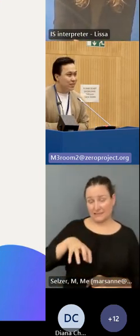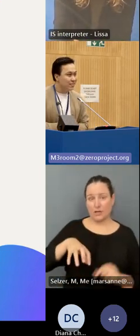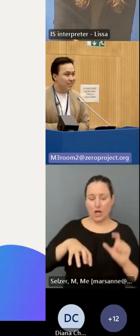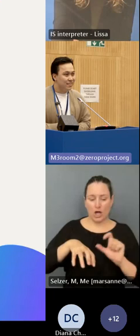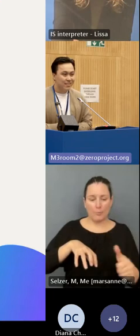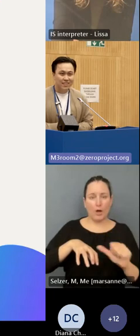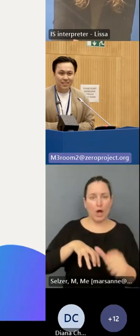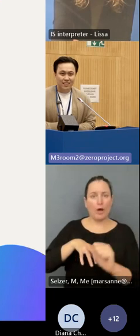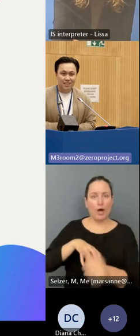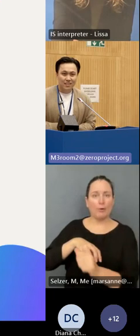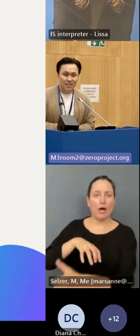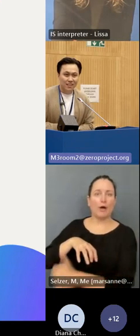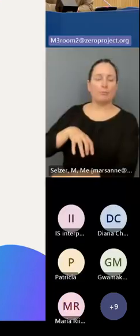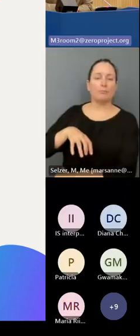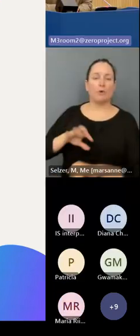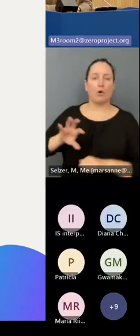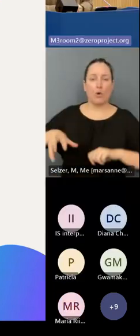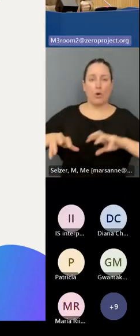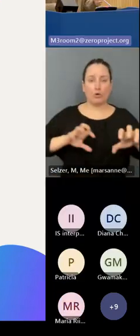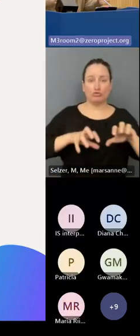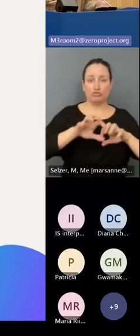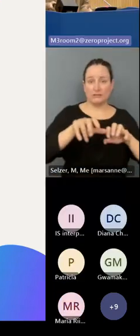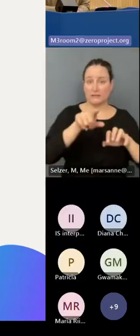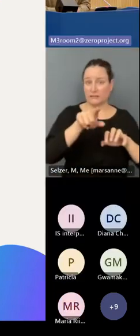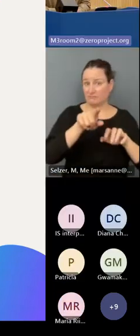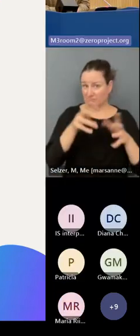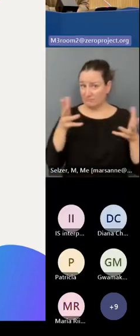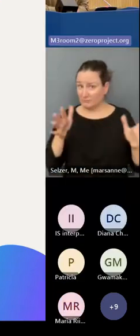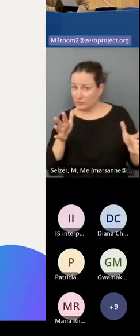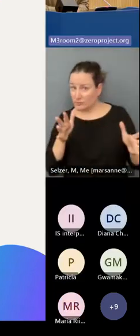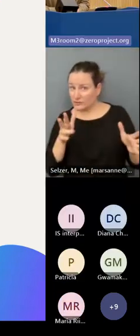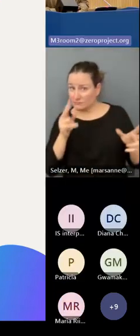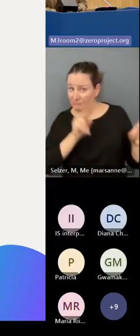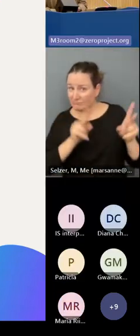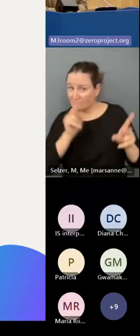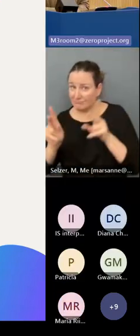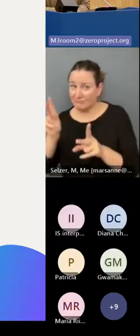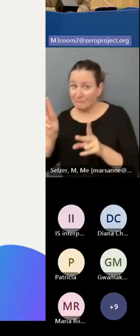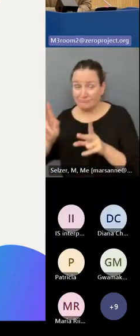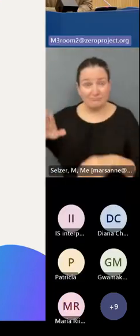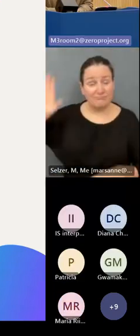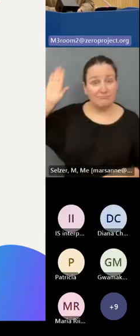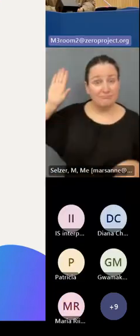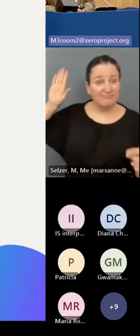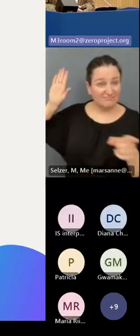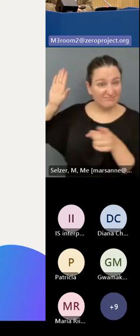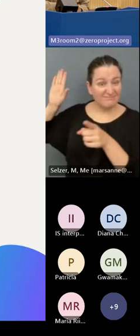or Turkmenistan? If someone was here, please raise hand.